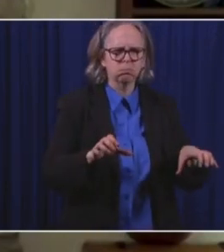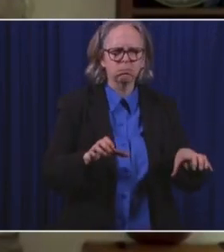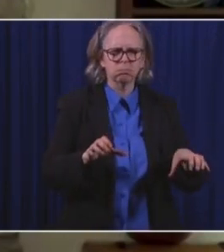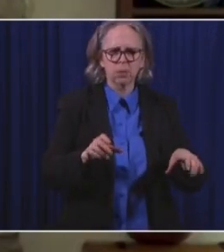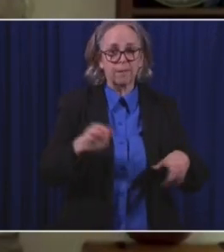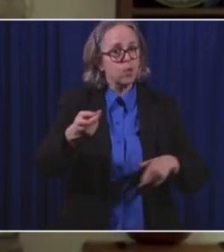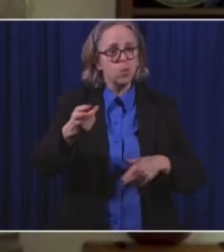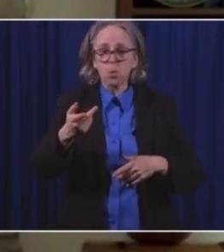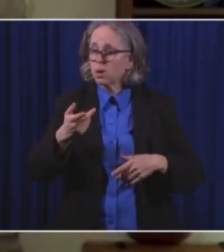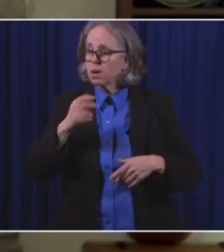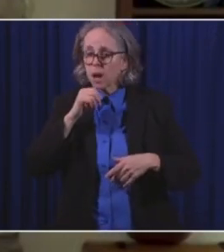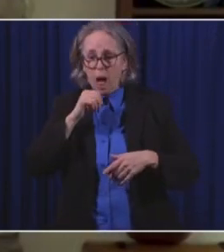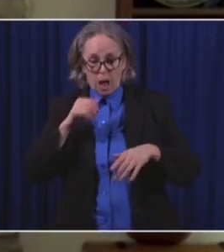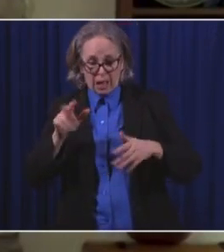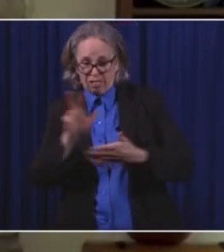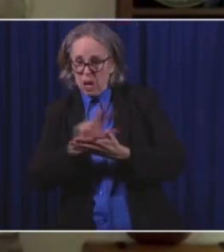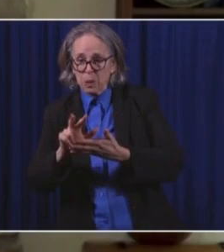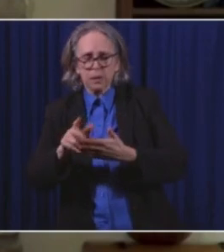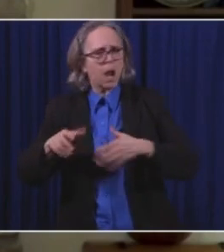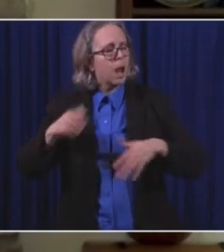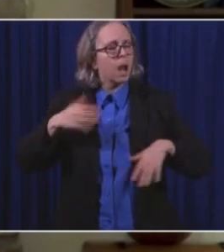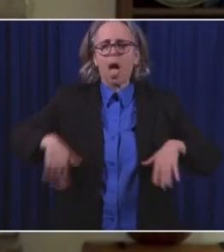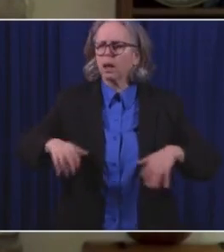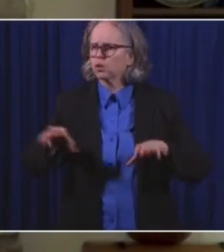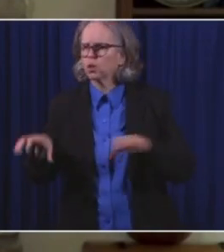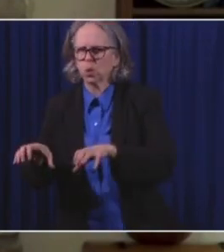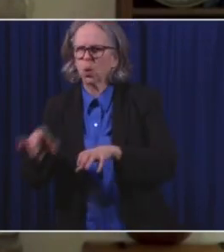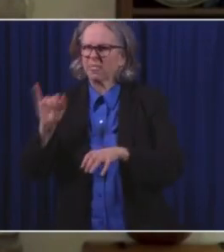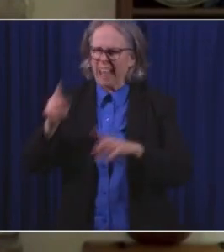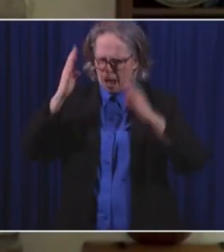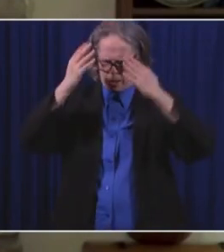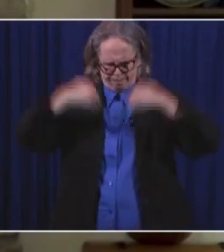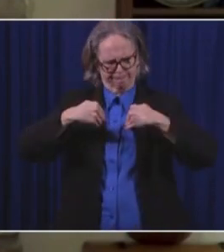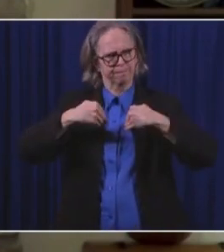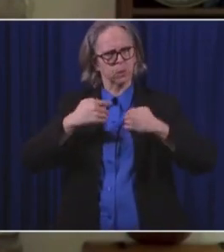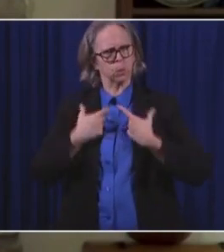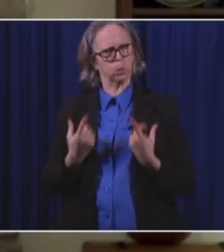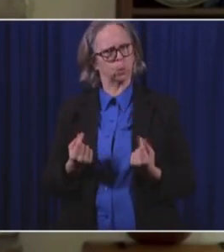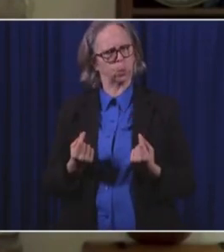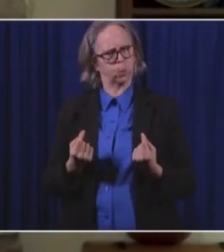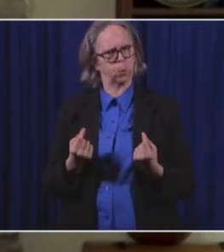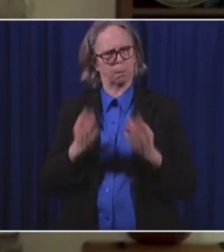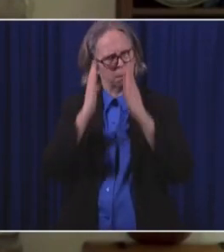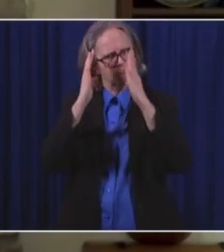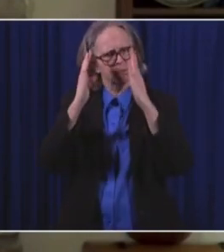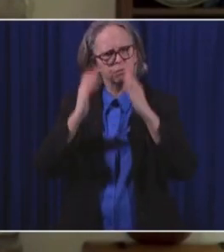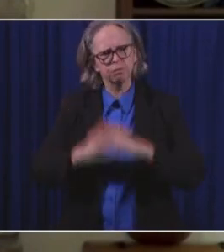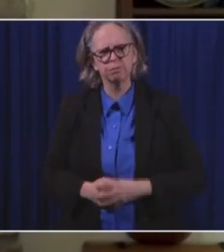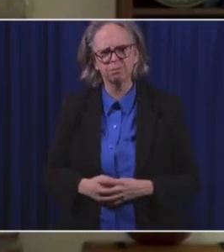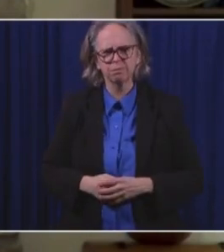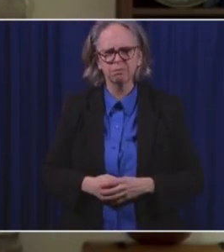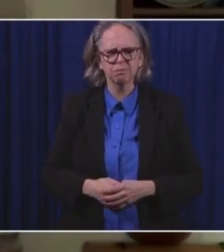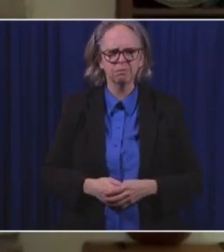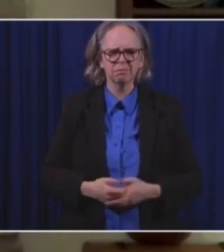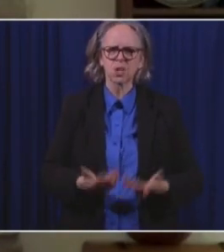have an obligation to keep the pandemic from spreading, to keep our family and our friends and ourselves safe.